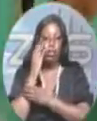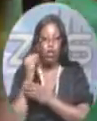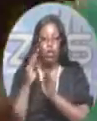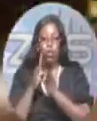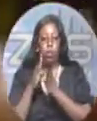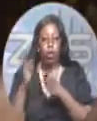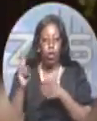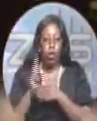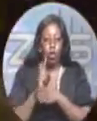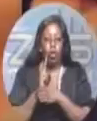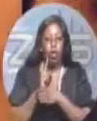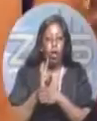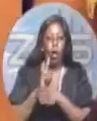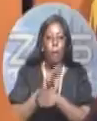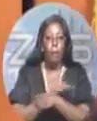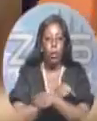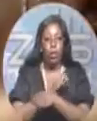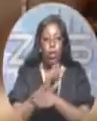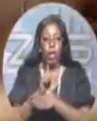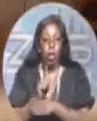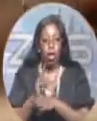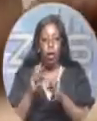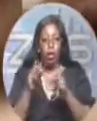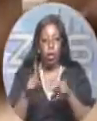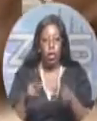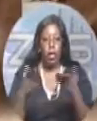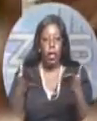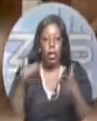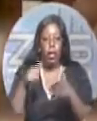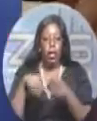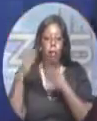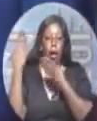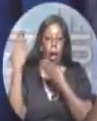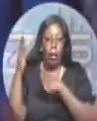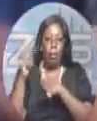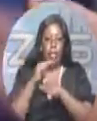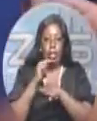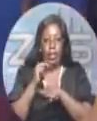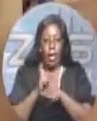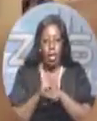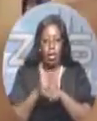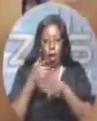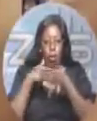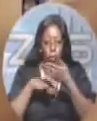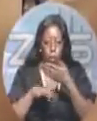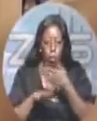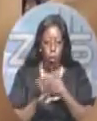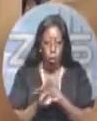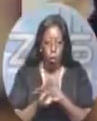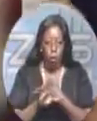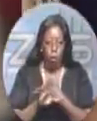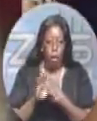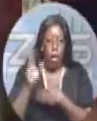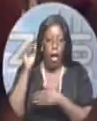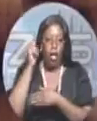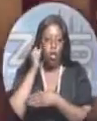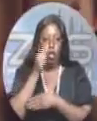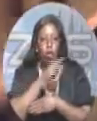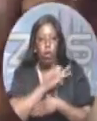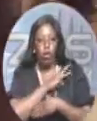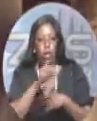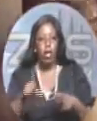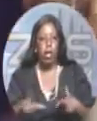the musical opportunities and offerings here in the Bahamas. Nassau-born Antonia Wilson, who now resides in